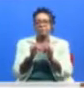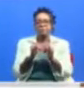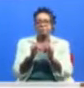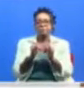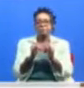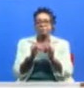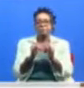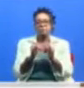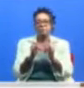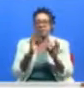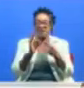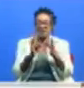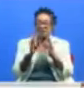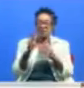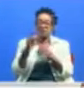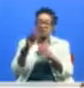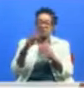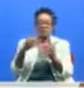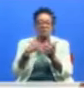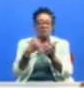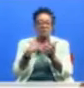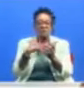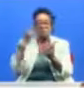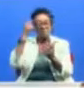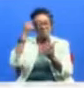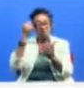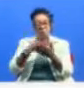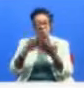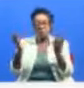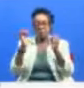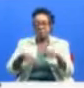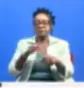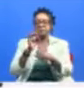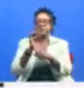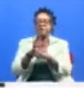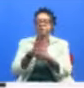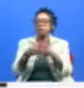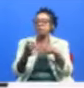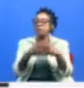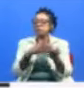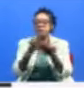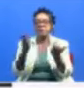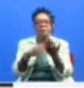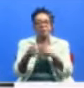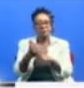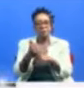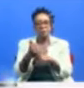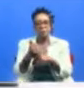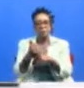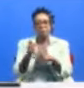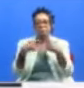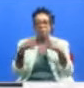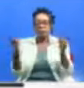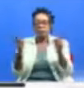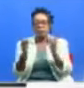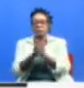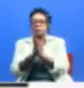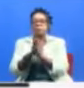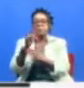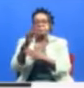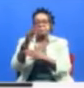kama ana mawazo, tunaweza mshauri bila malipo yoyote. Broadcasting and Telecommunications Principal Secretary